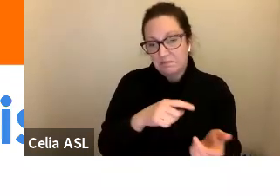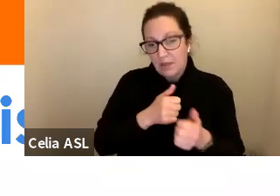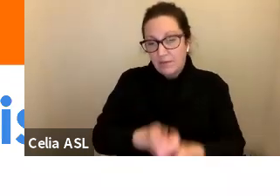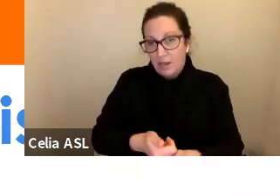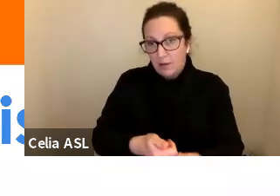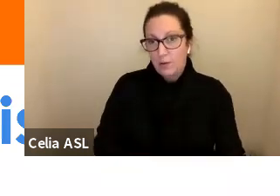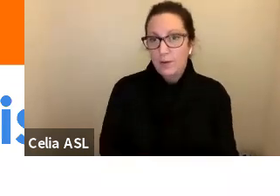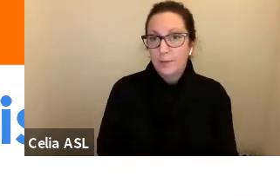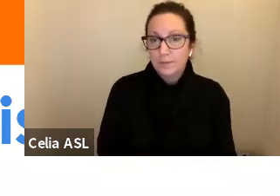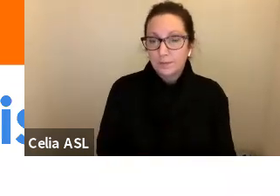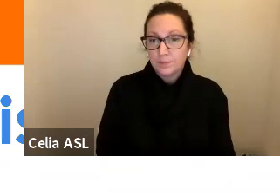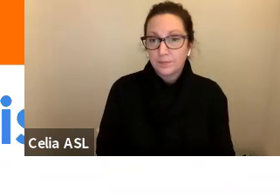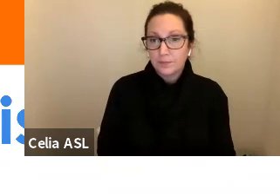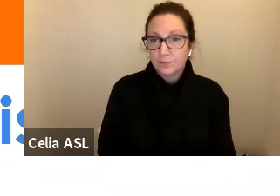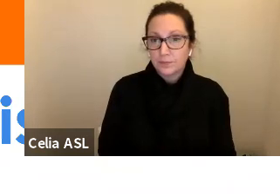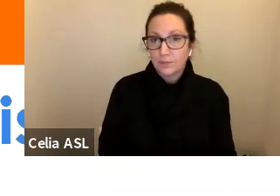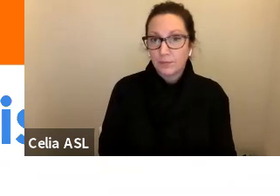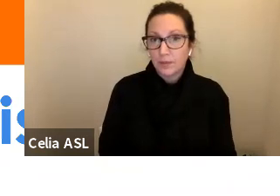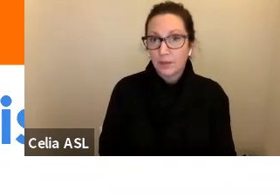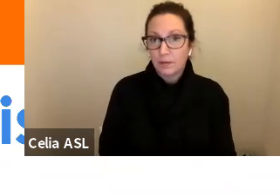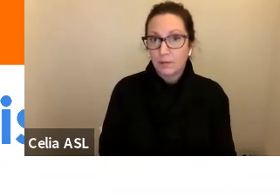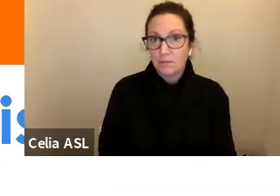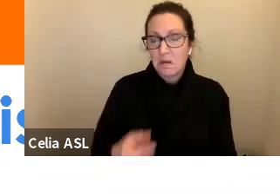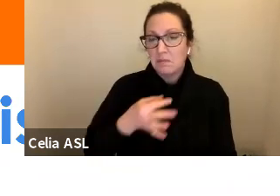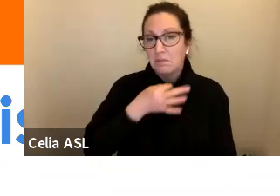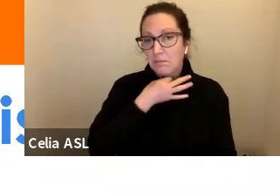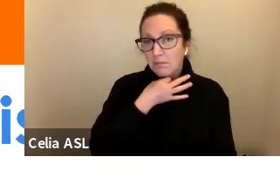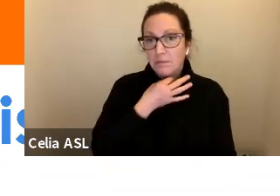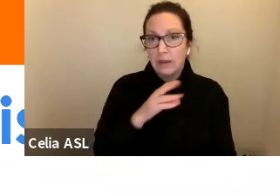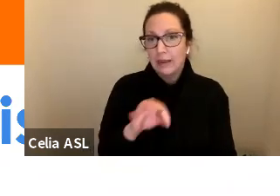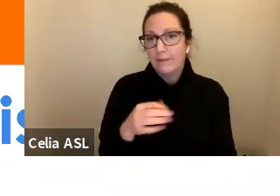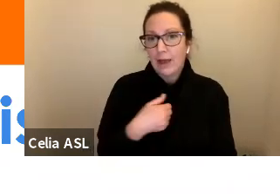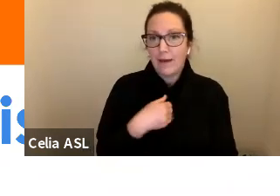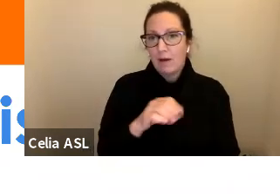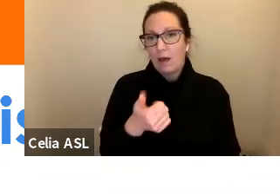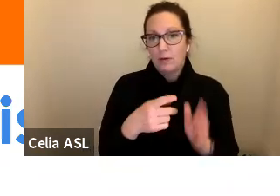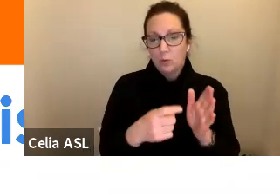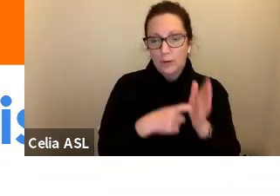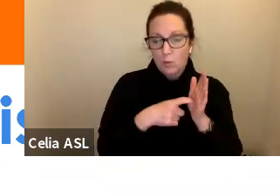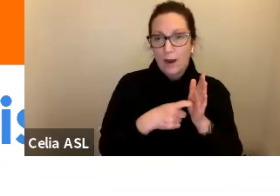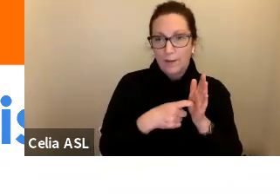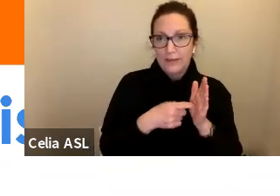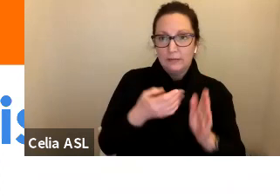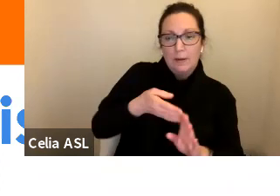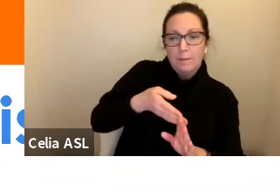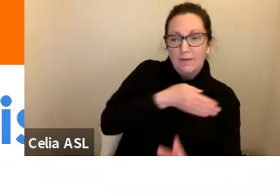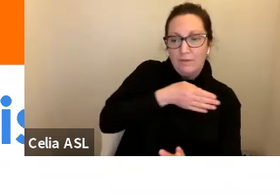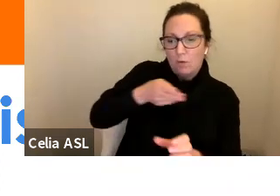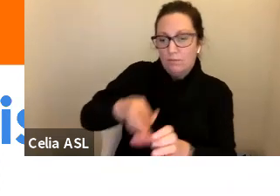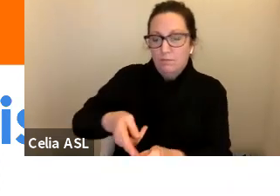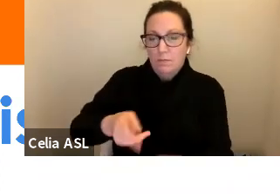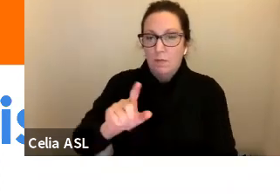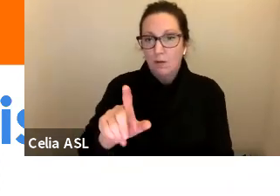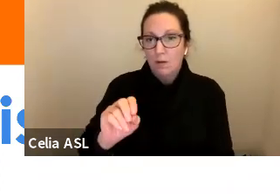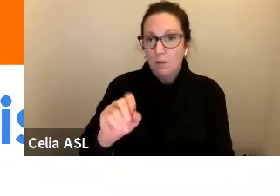it's whether indeed there are any other requirements prior to the lottery taking place.